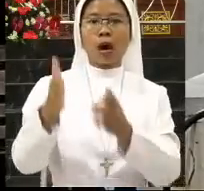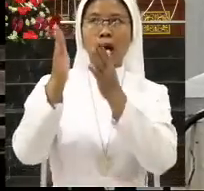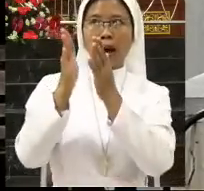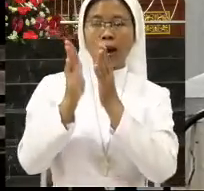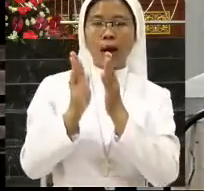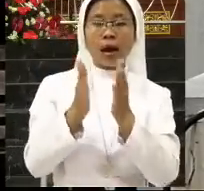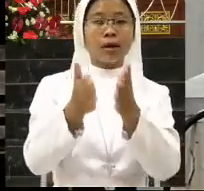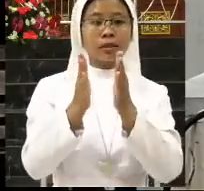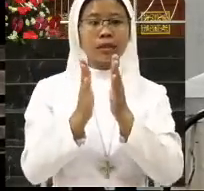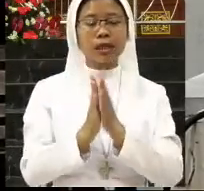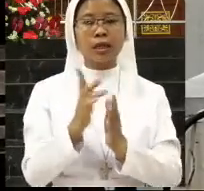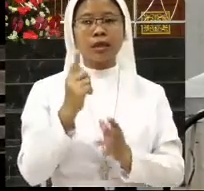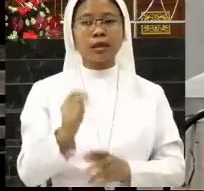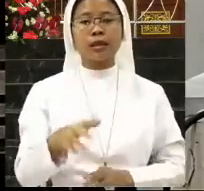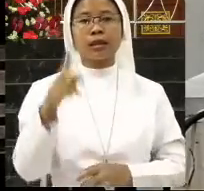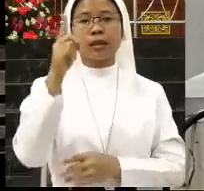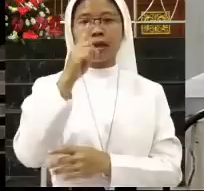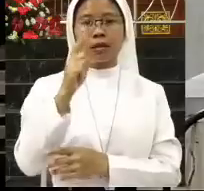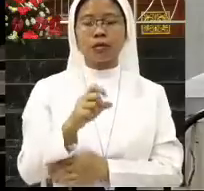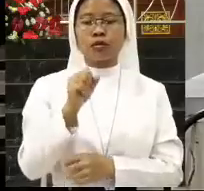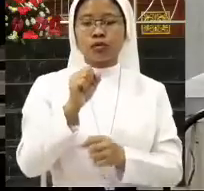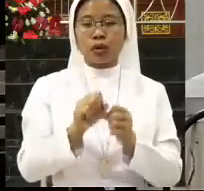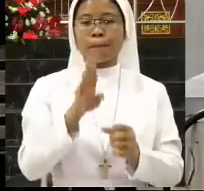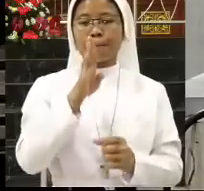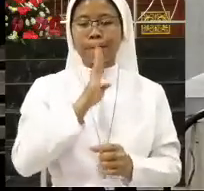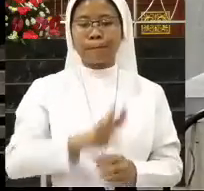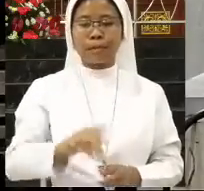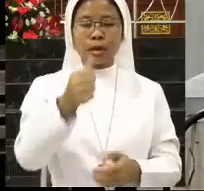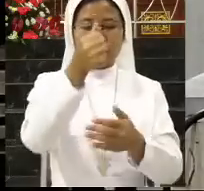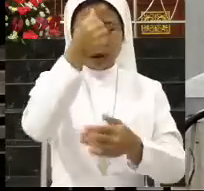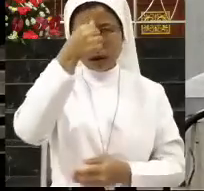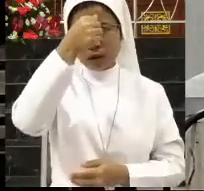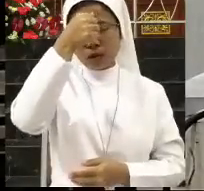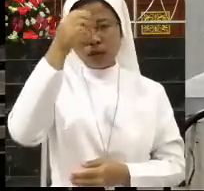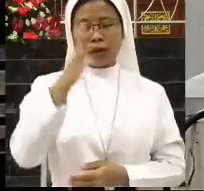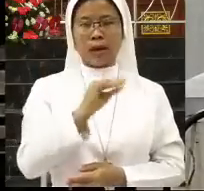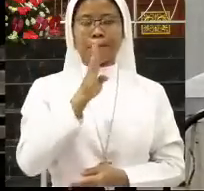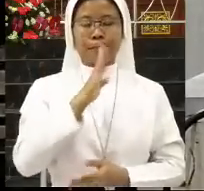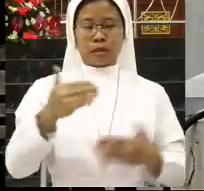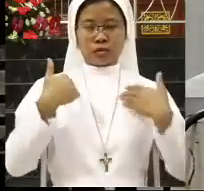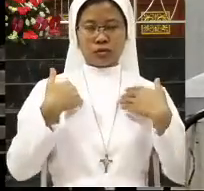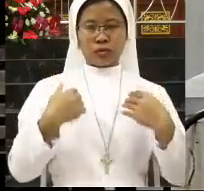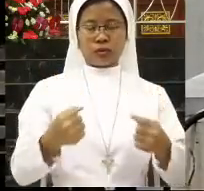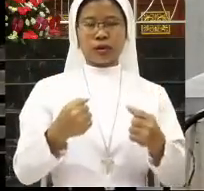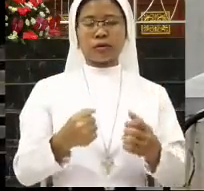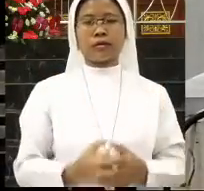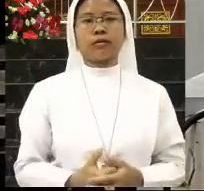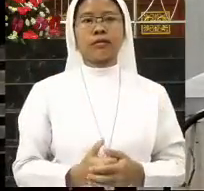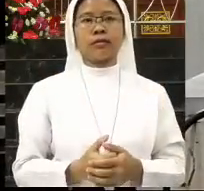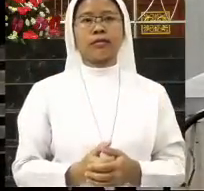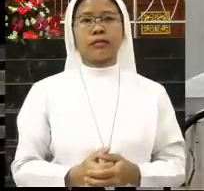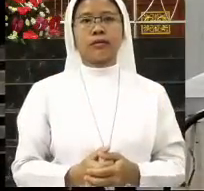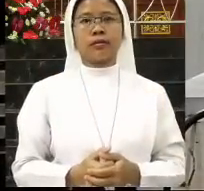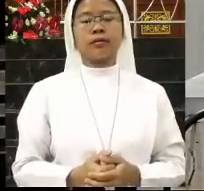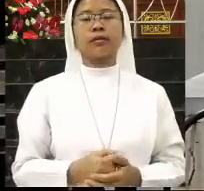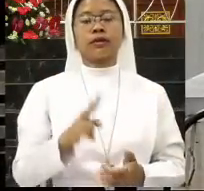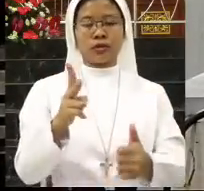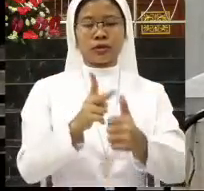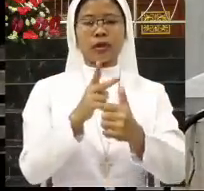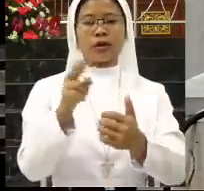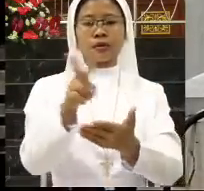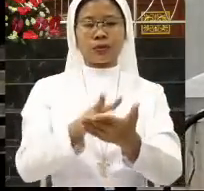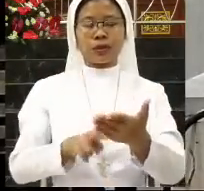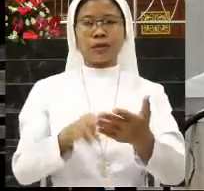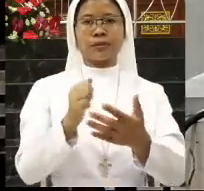elders that they may anoint and restore to health. The second